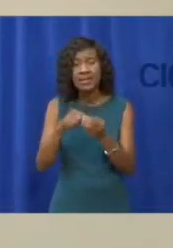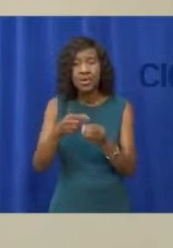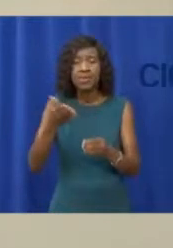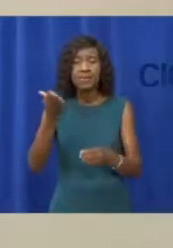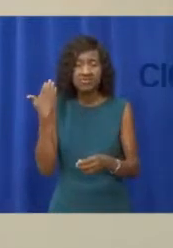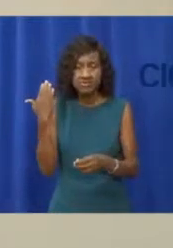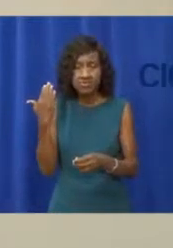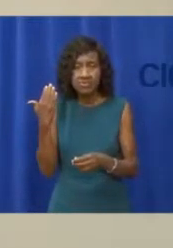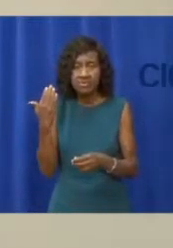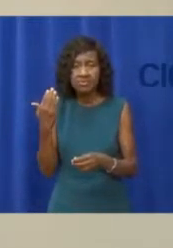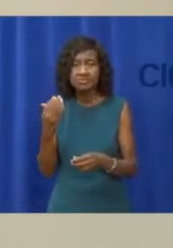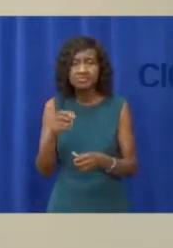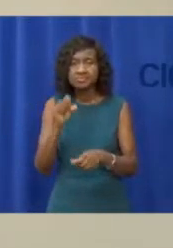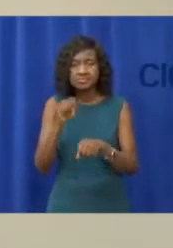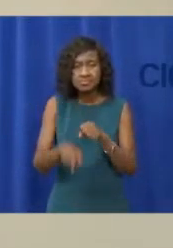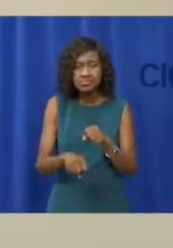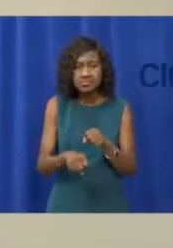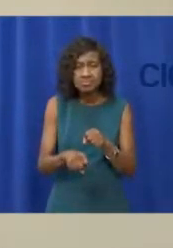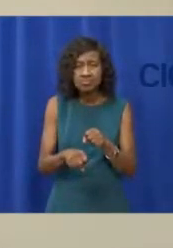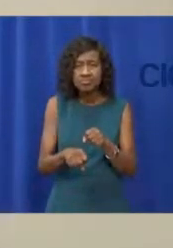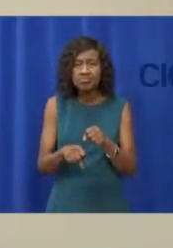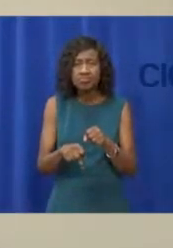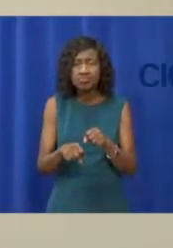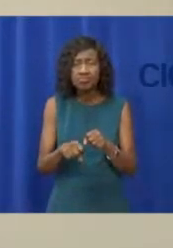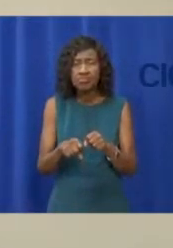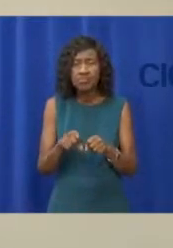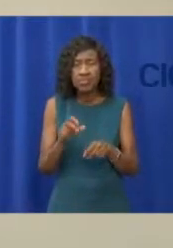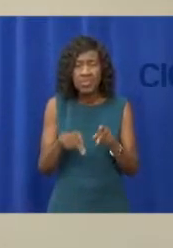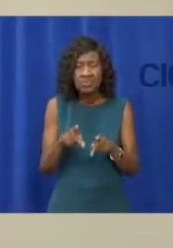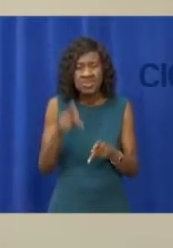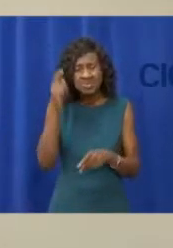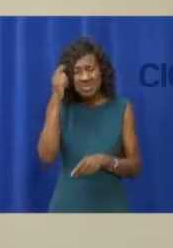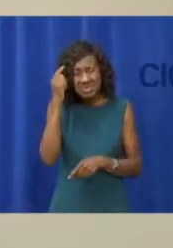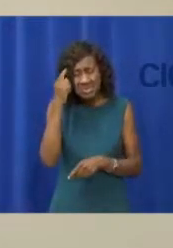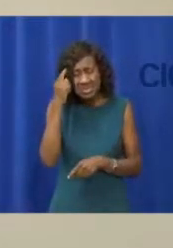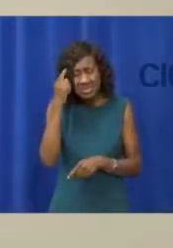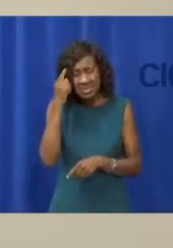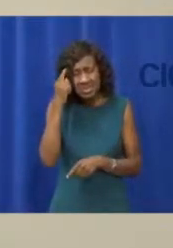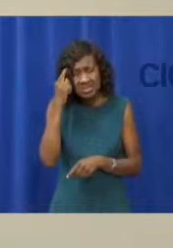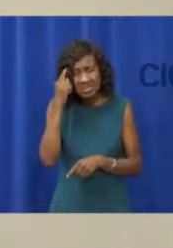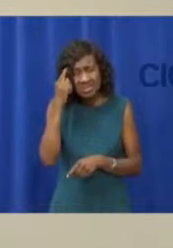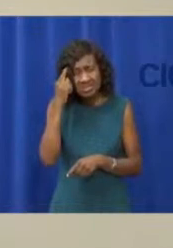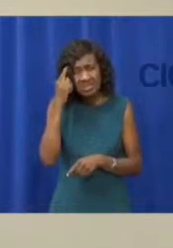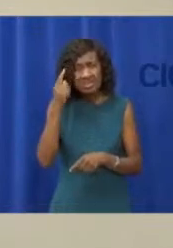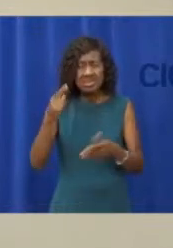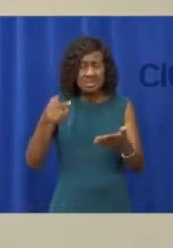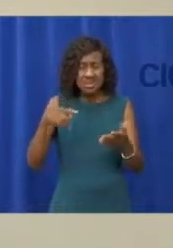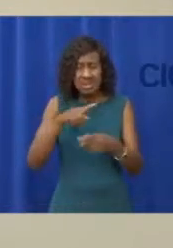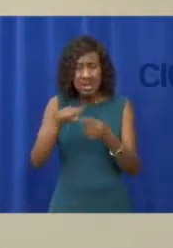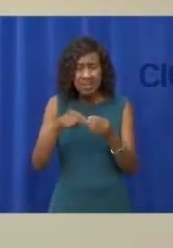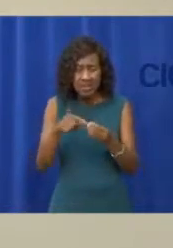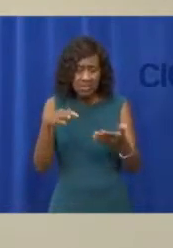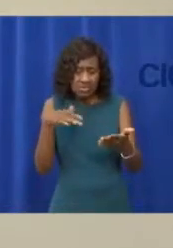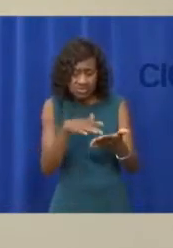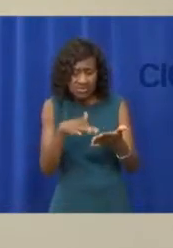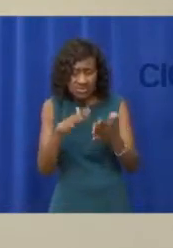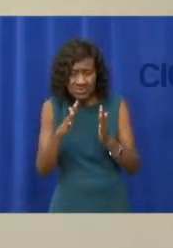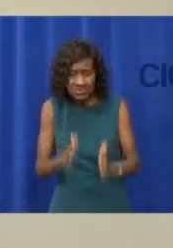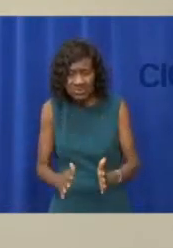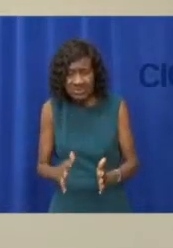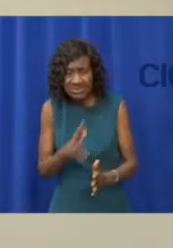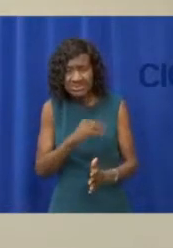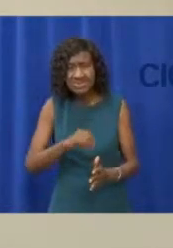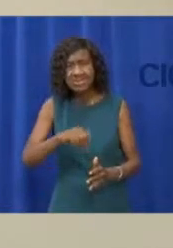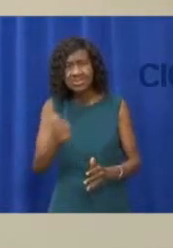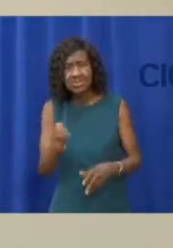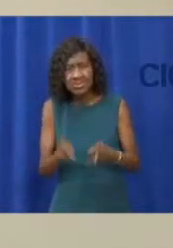So rather than people obsessing about the potential of students and some others returning to